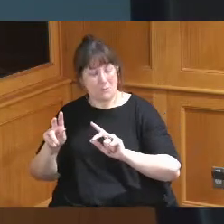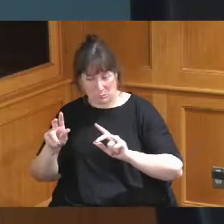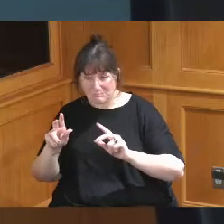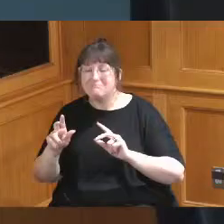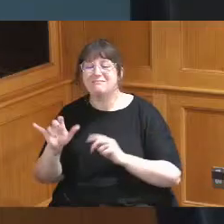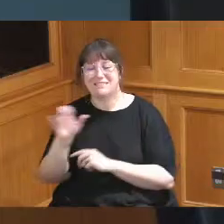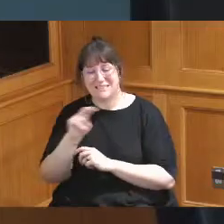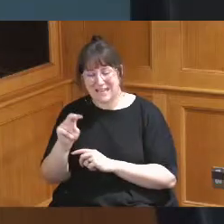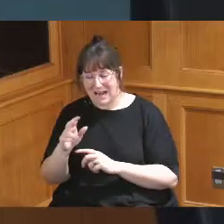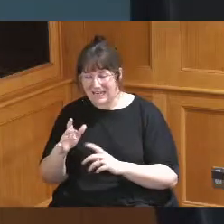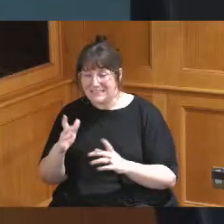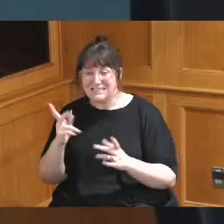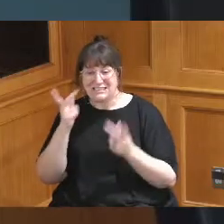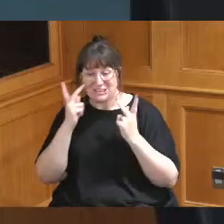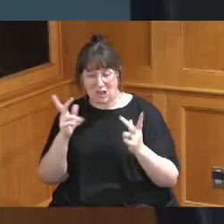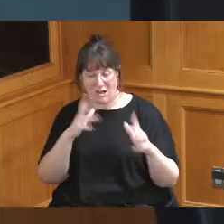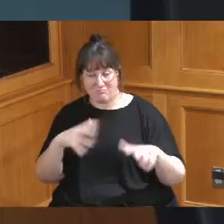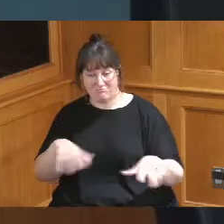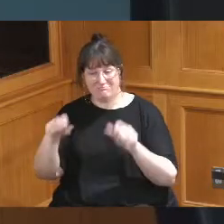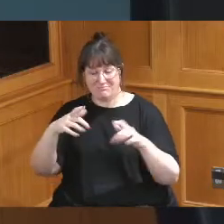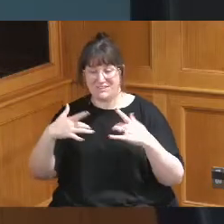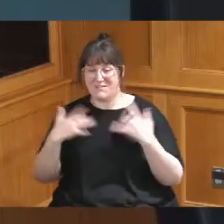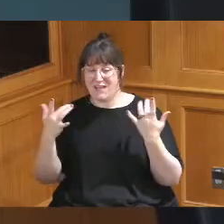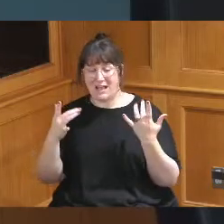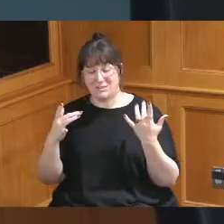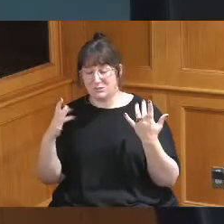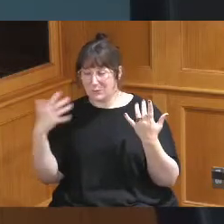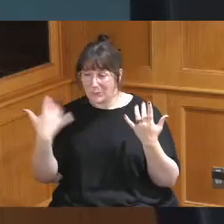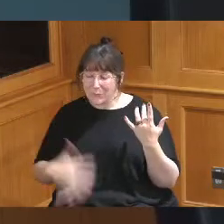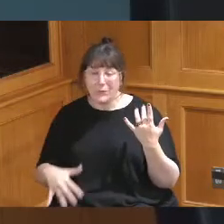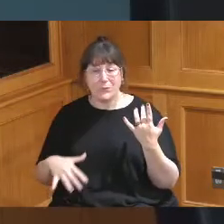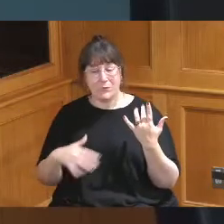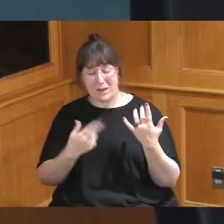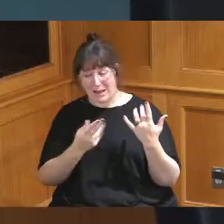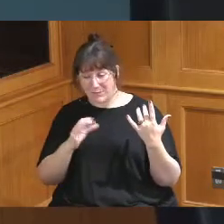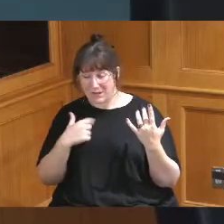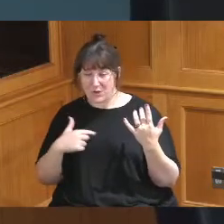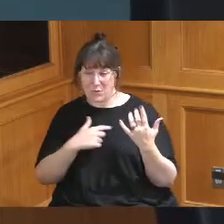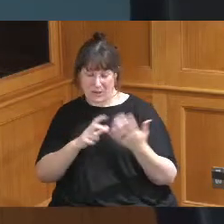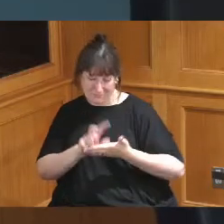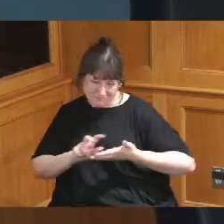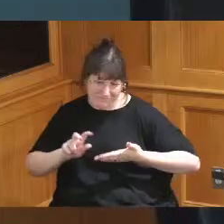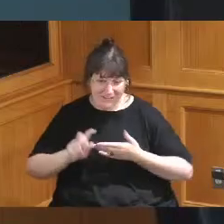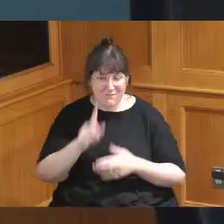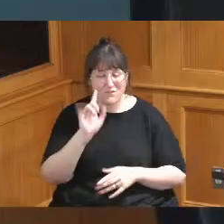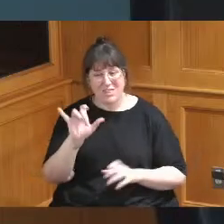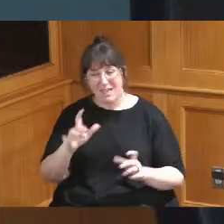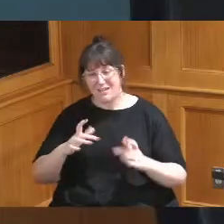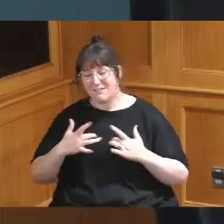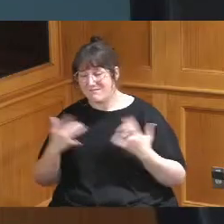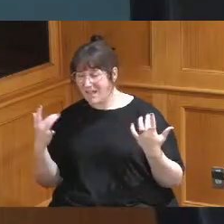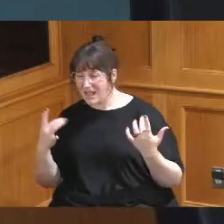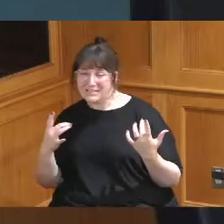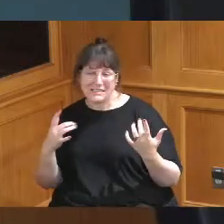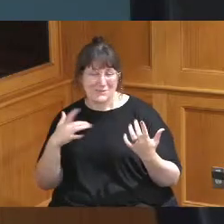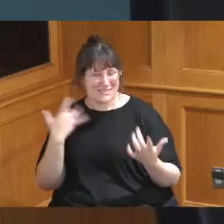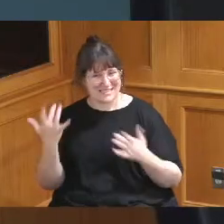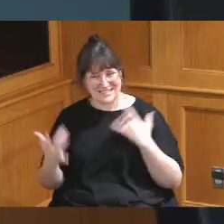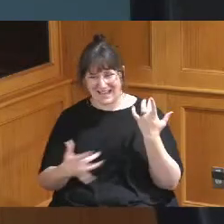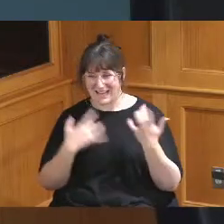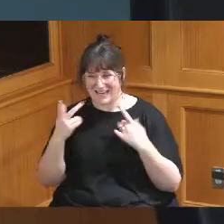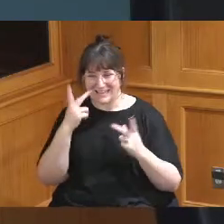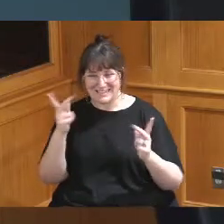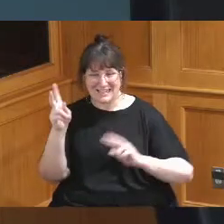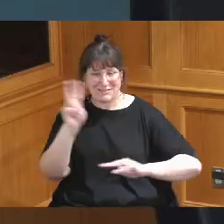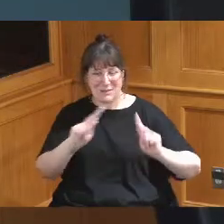again, very excited that Hamilton County was one of the investors in the event, along with others, but it was really exciting to see those folks